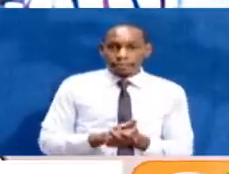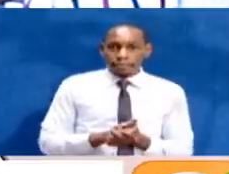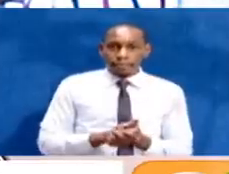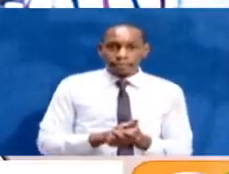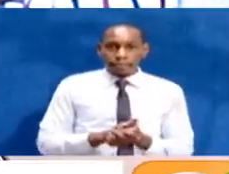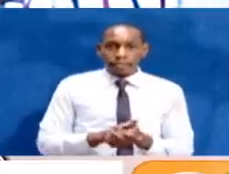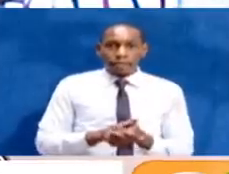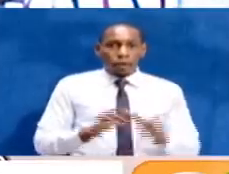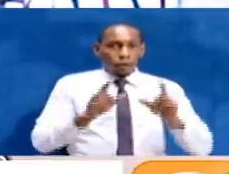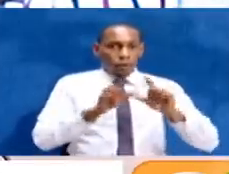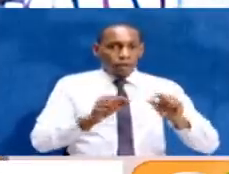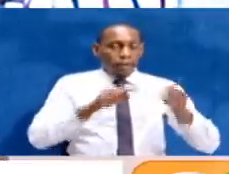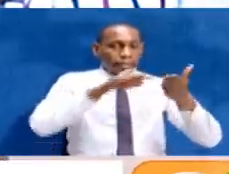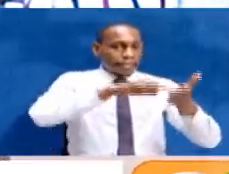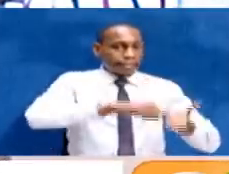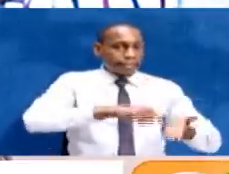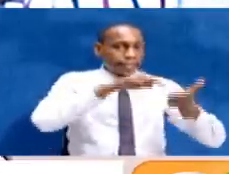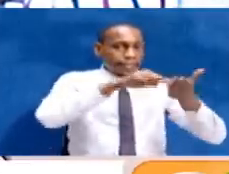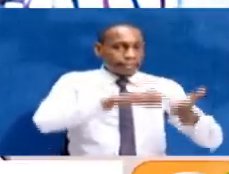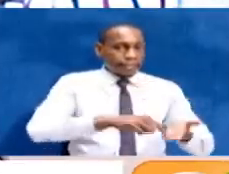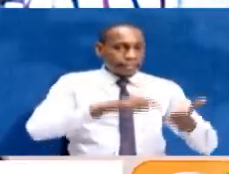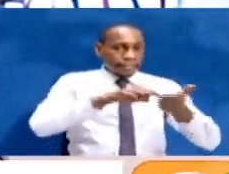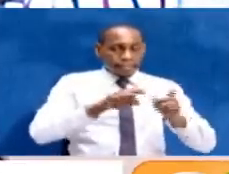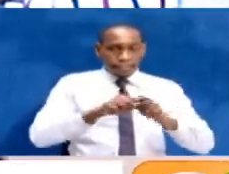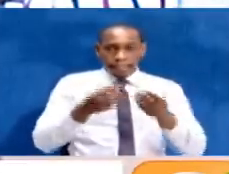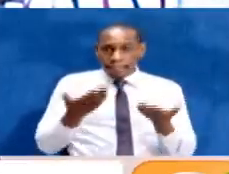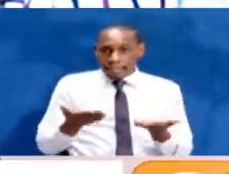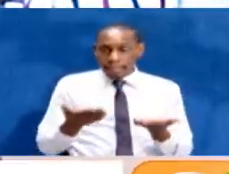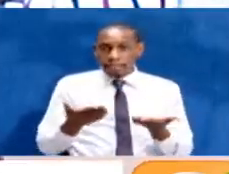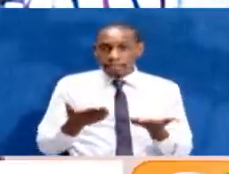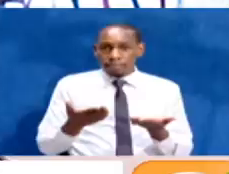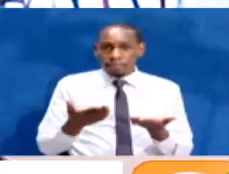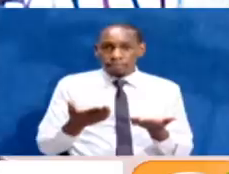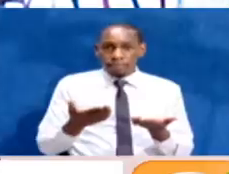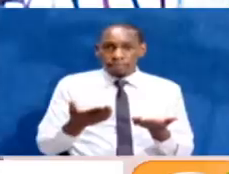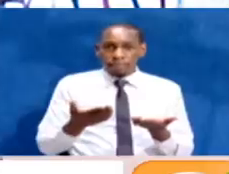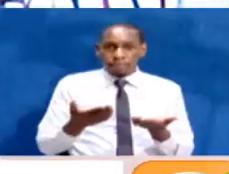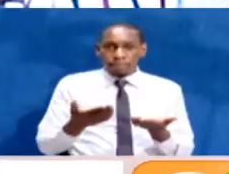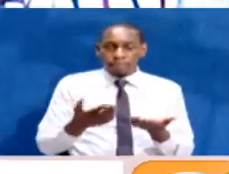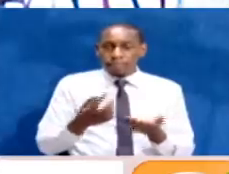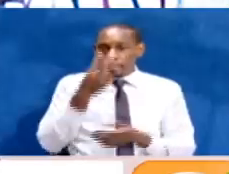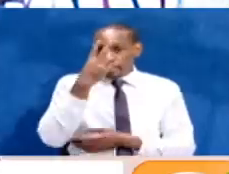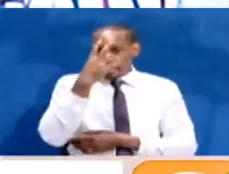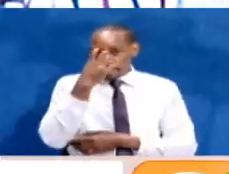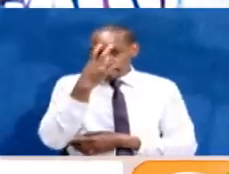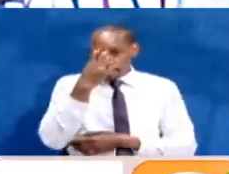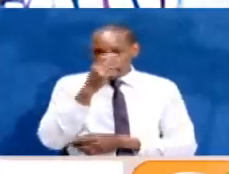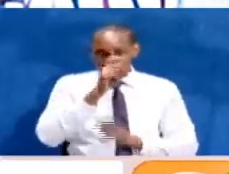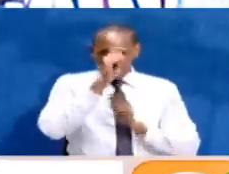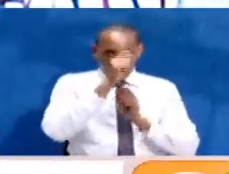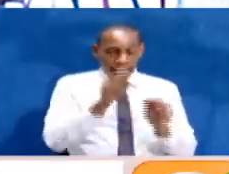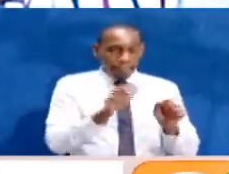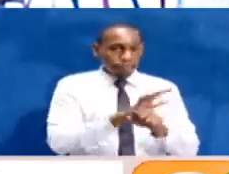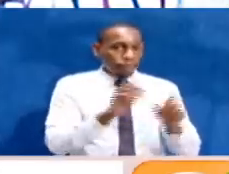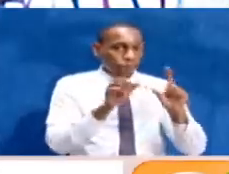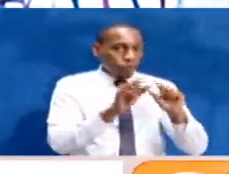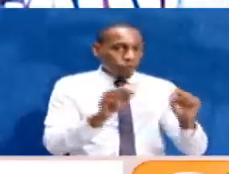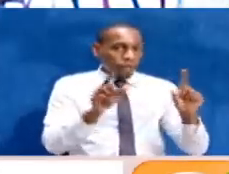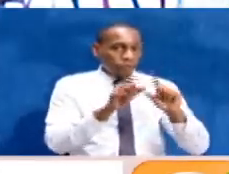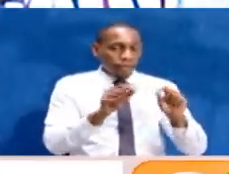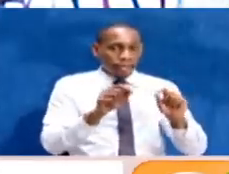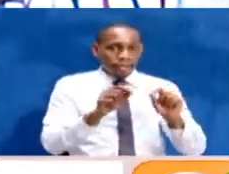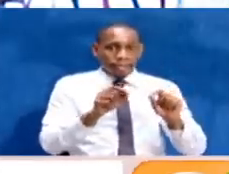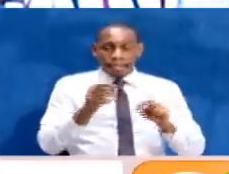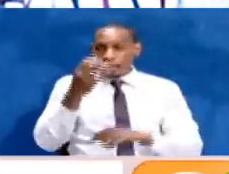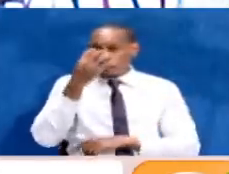that repeatedly. And then comes this rather, as Kai says, suspiciously respectful remarks from